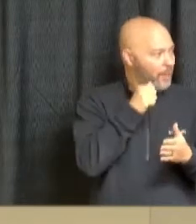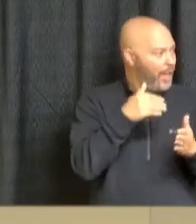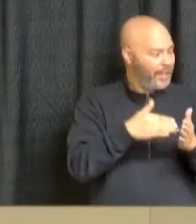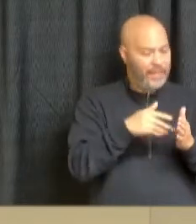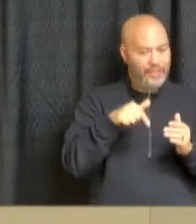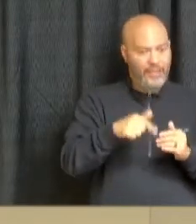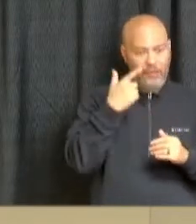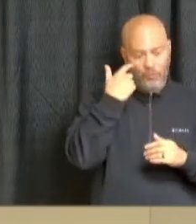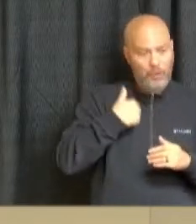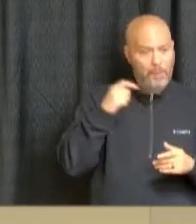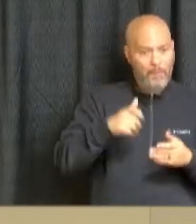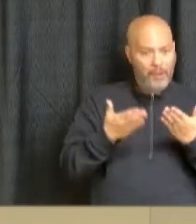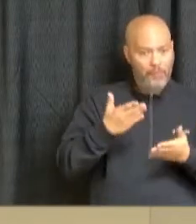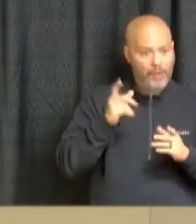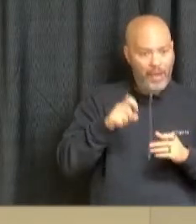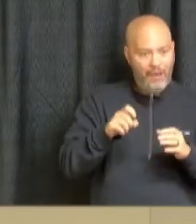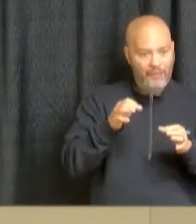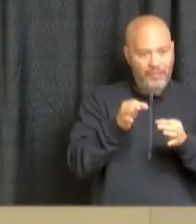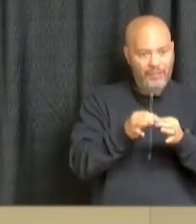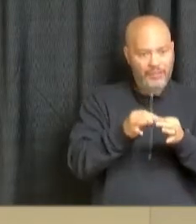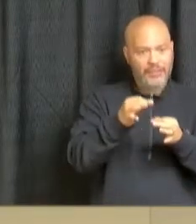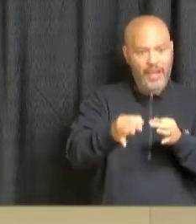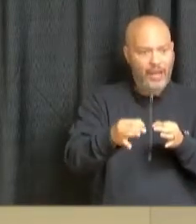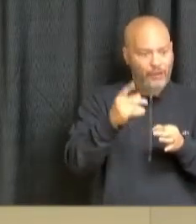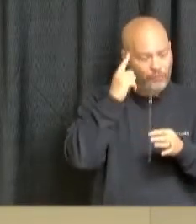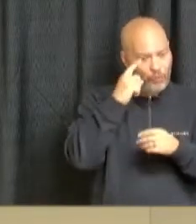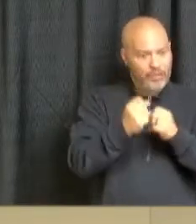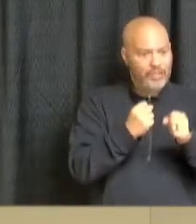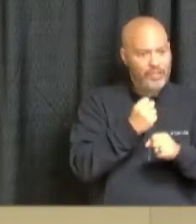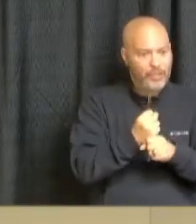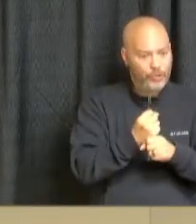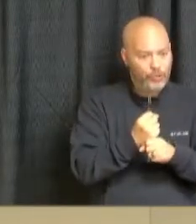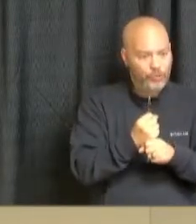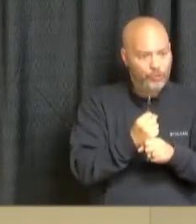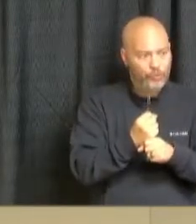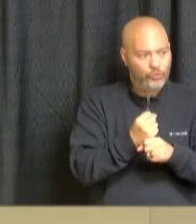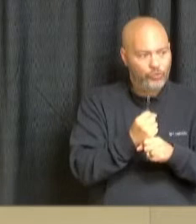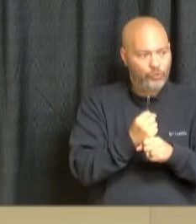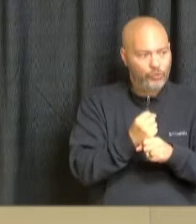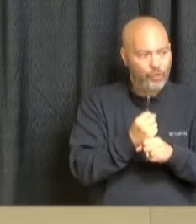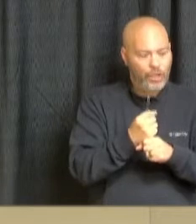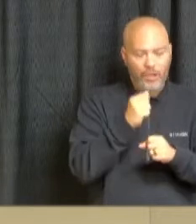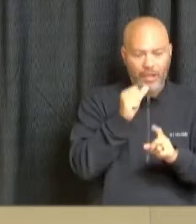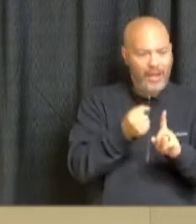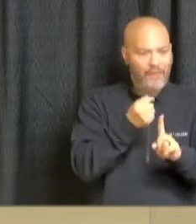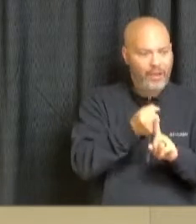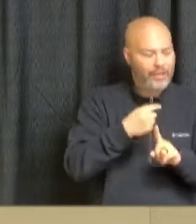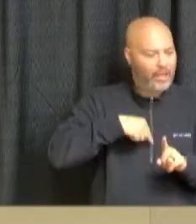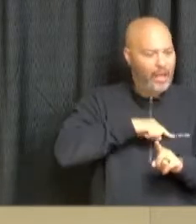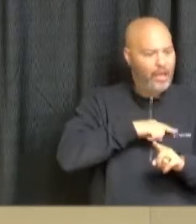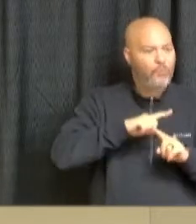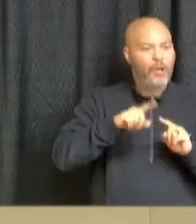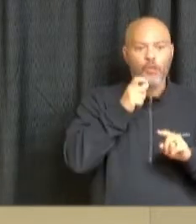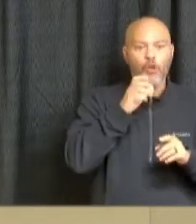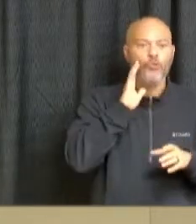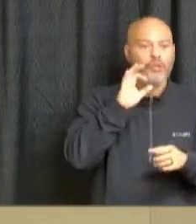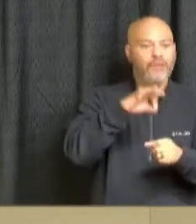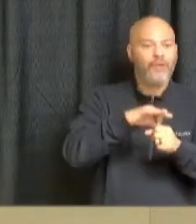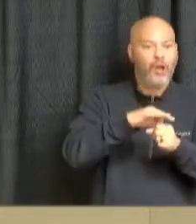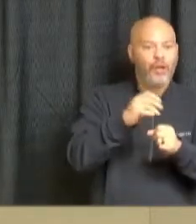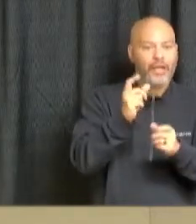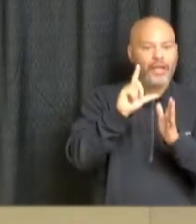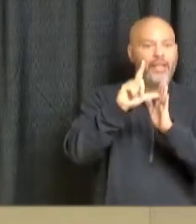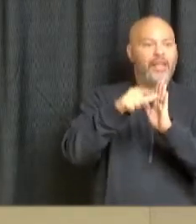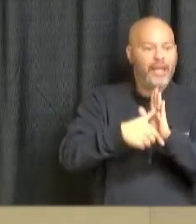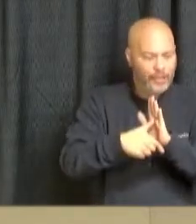this, it's just that we may have to stagger it for the years that it won't affect us, but those that get elected